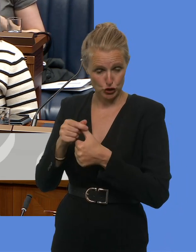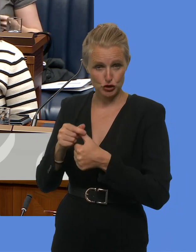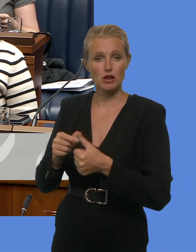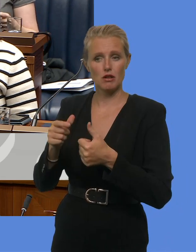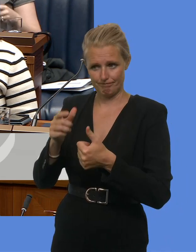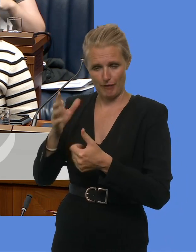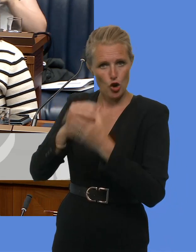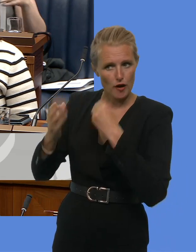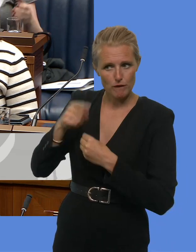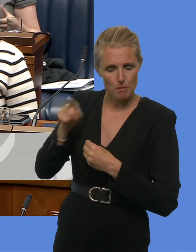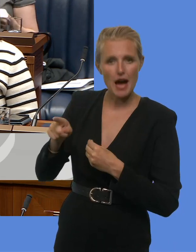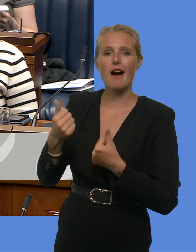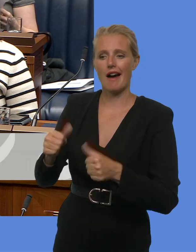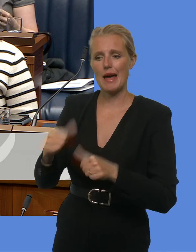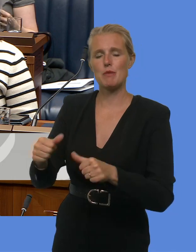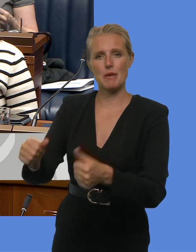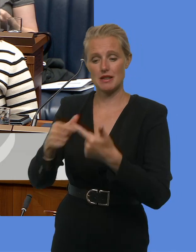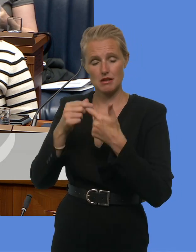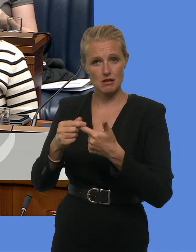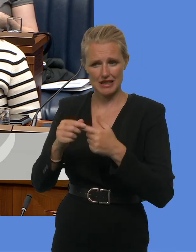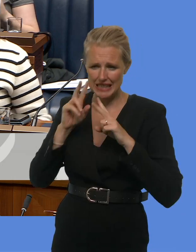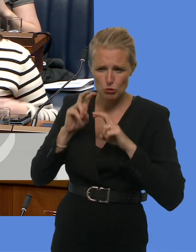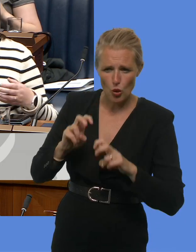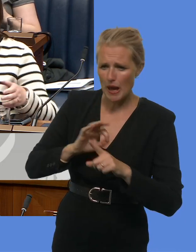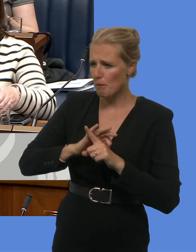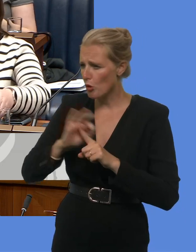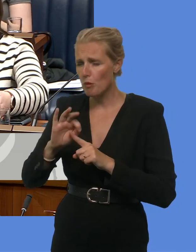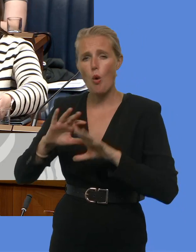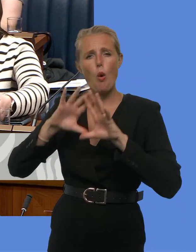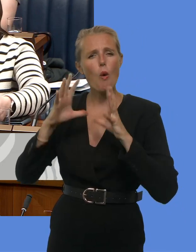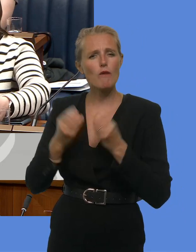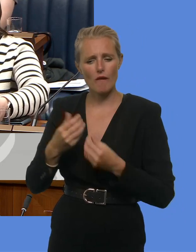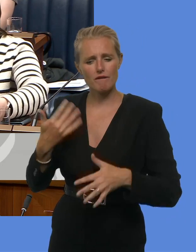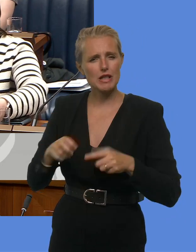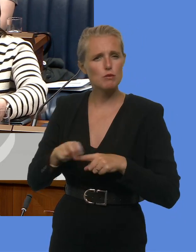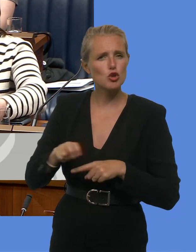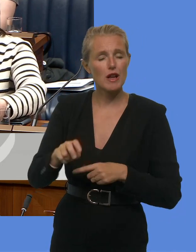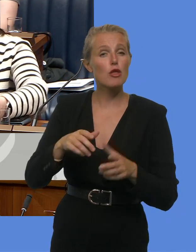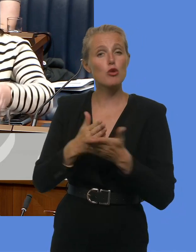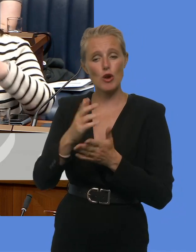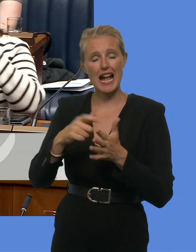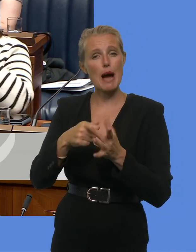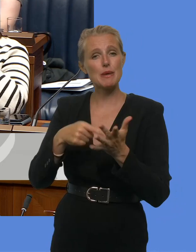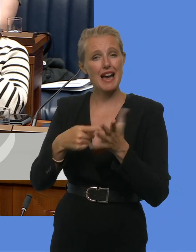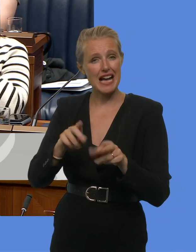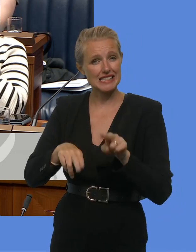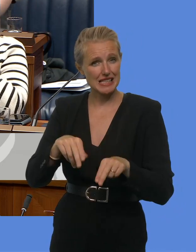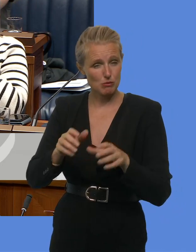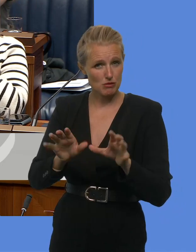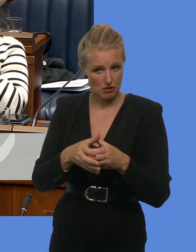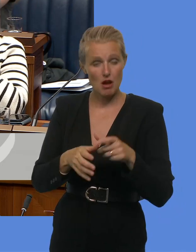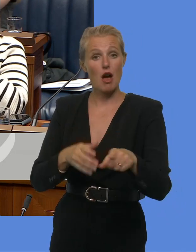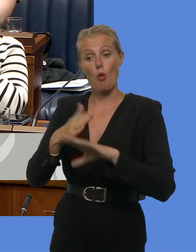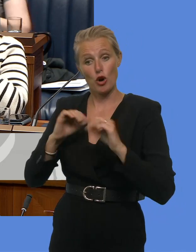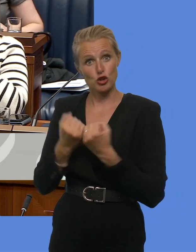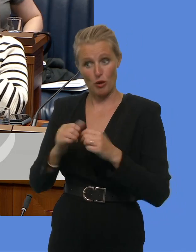learning from that being implemented, exploring improvements to the overall victim journey through the capita assessment process, workshops with victims groups on improving